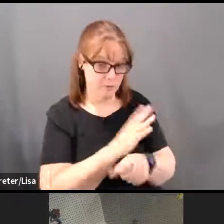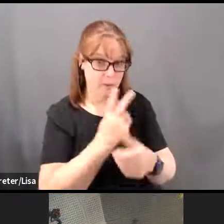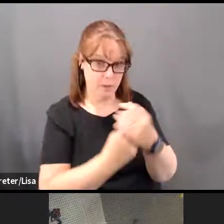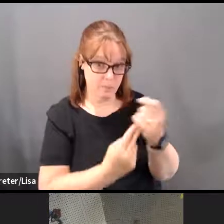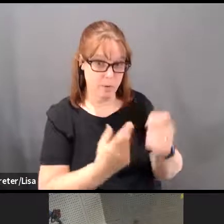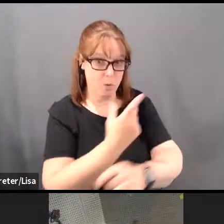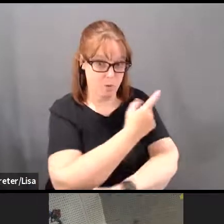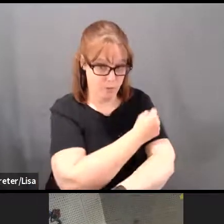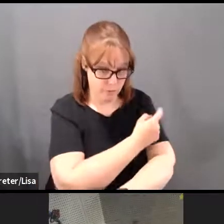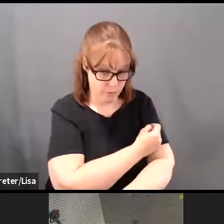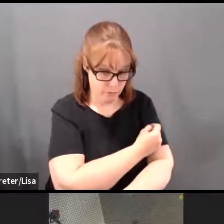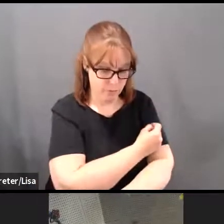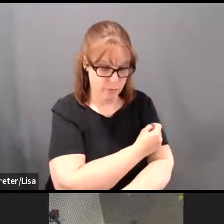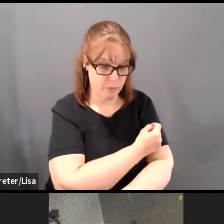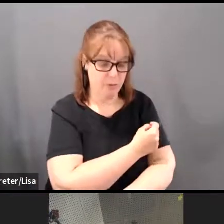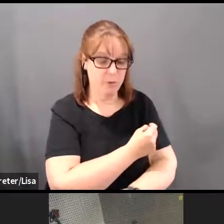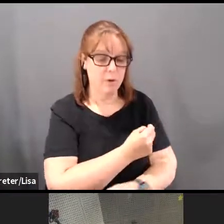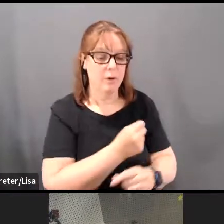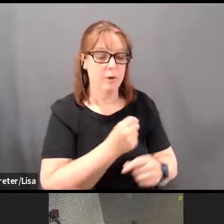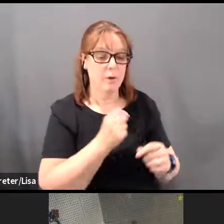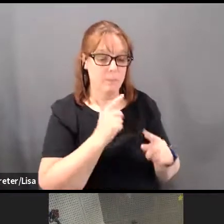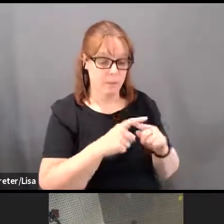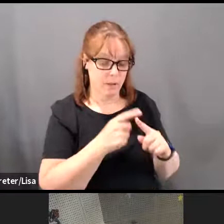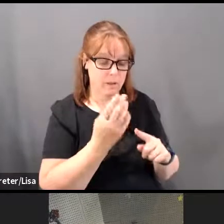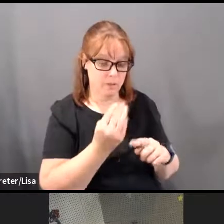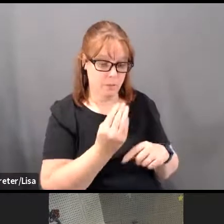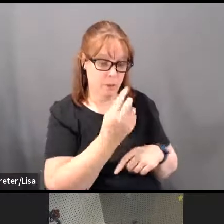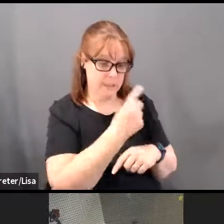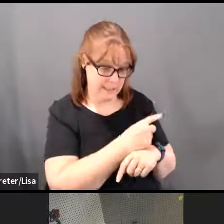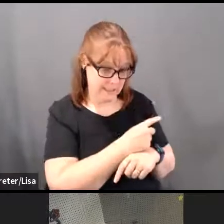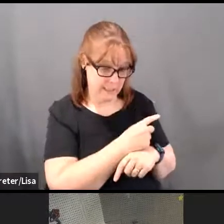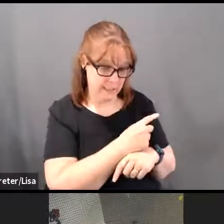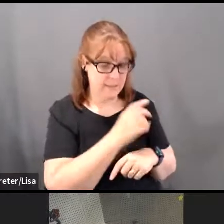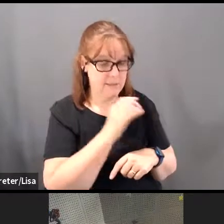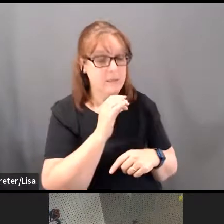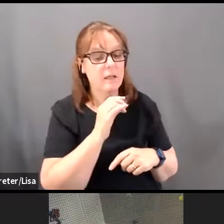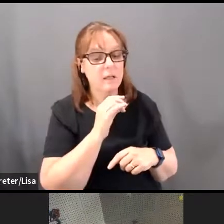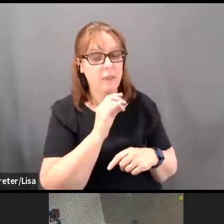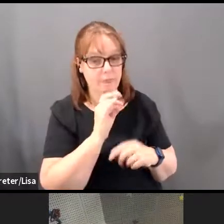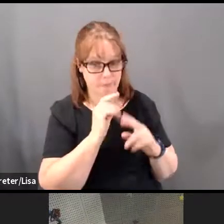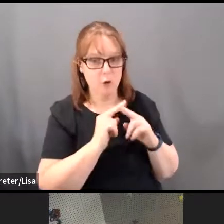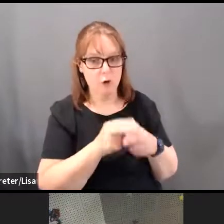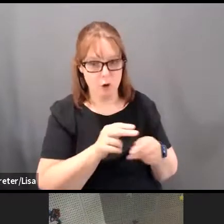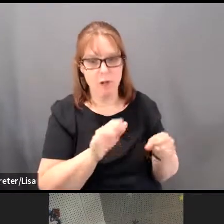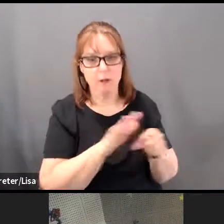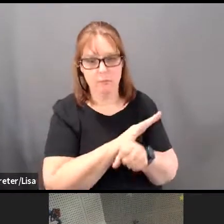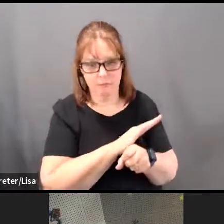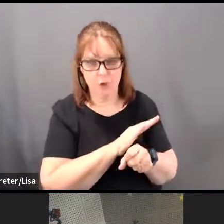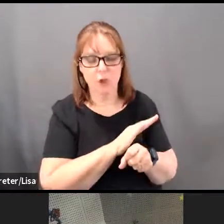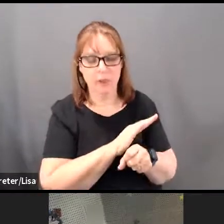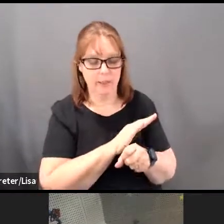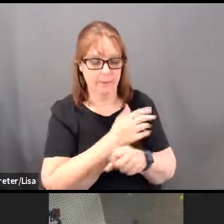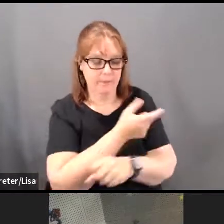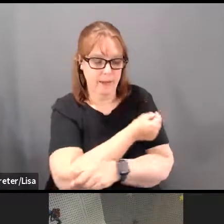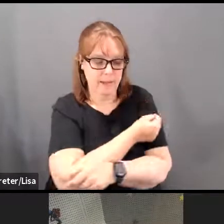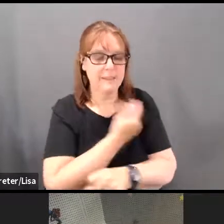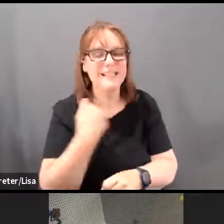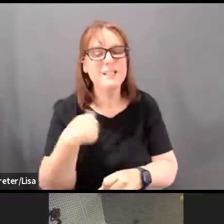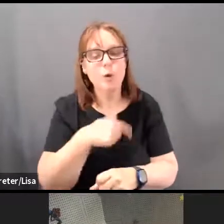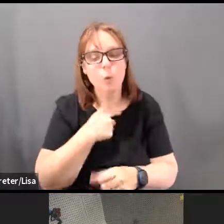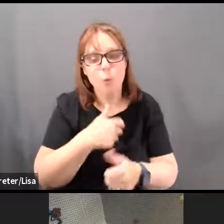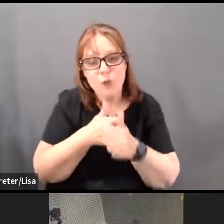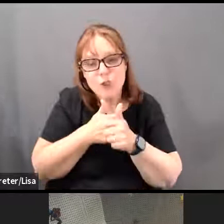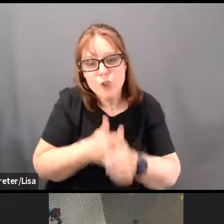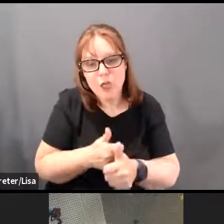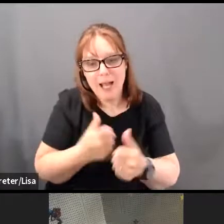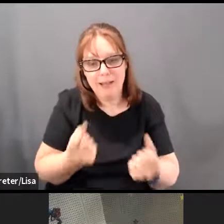doses or the single dose plus 14 days, we consider that person fully vaccinated. And we're tracking how many vaccine breakthrough cases